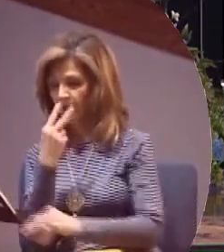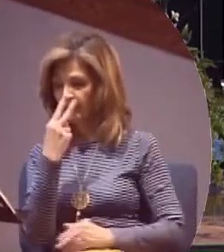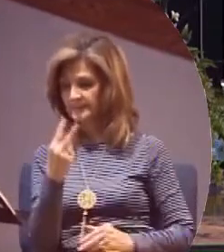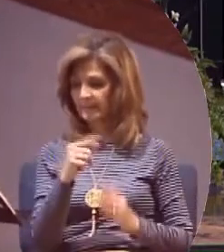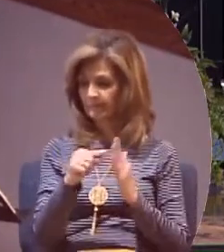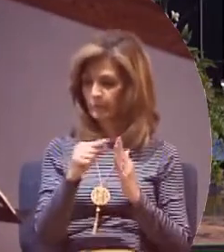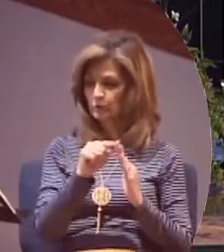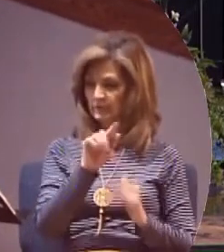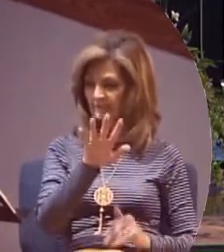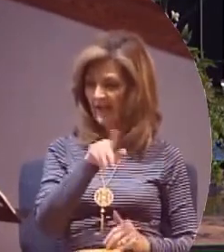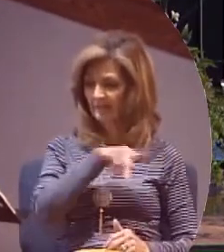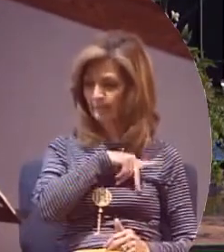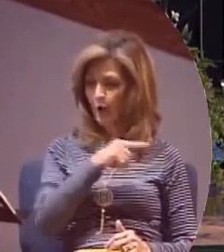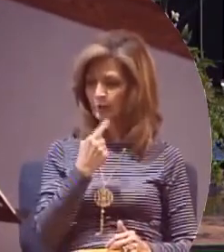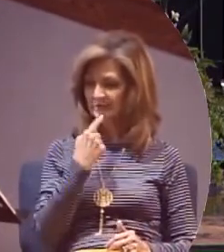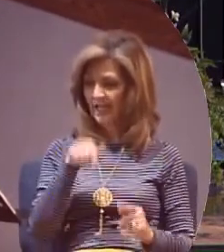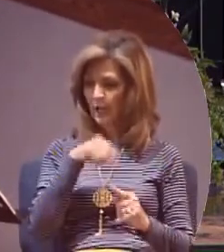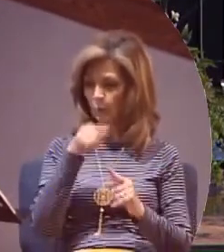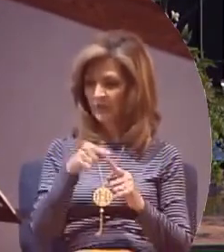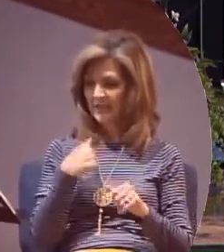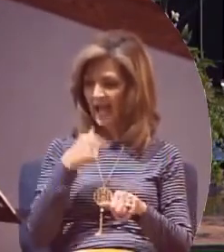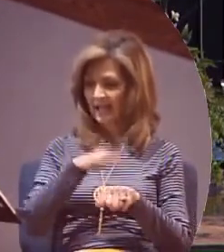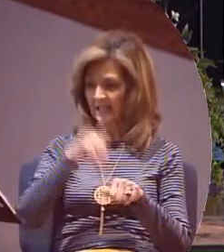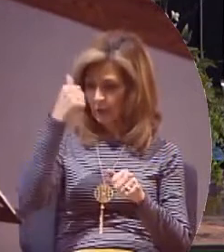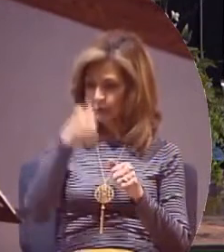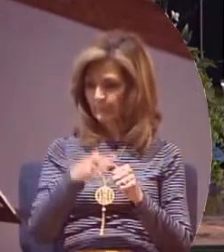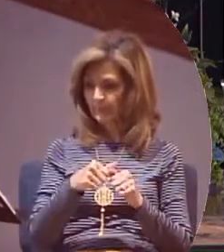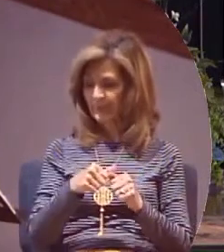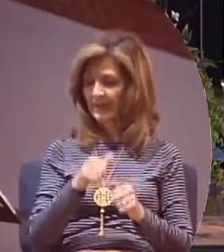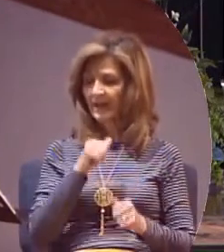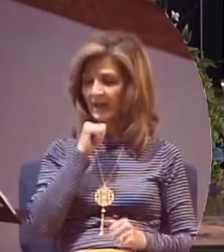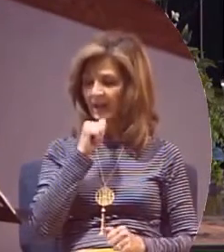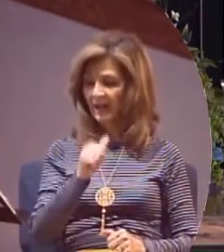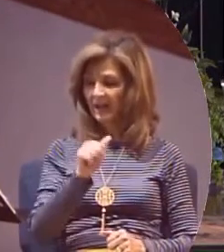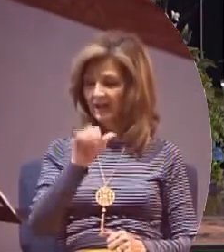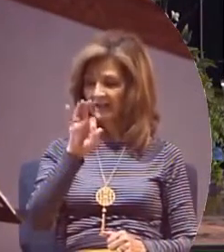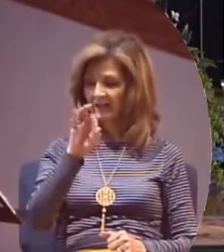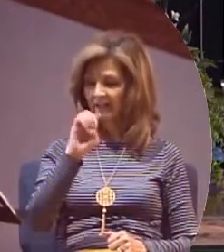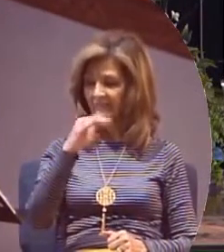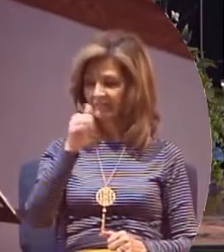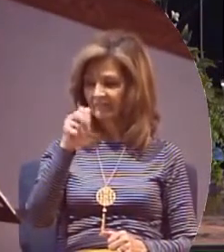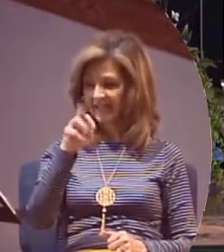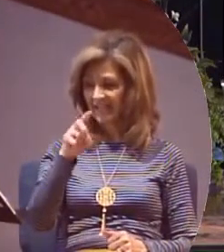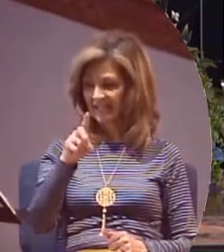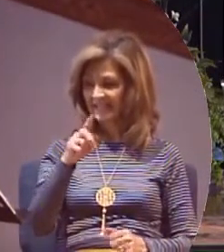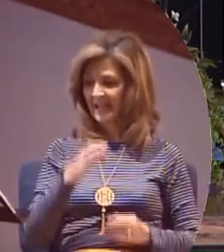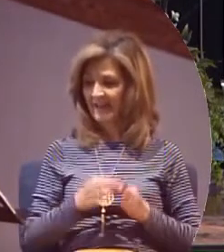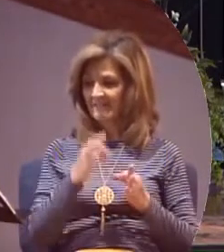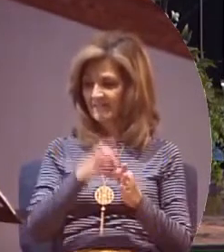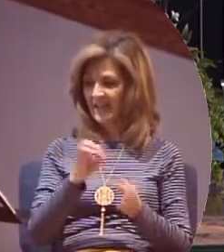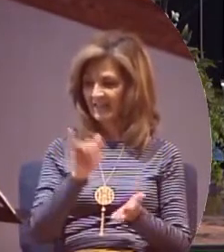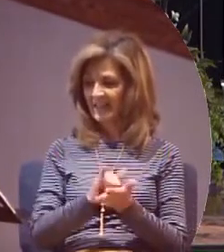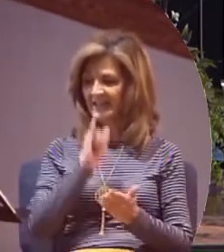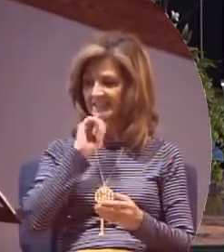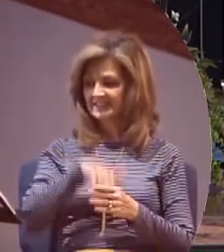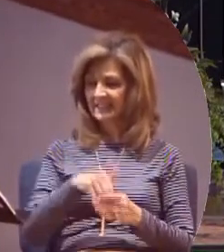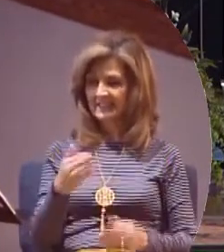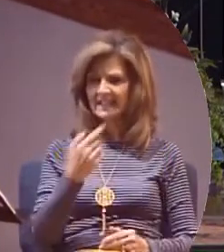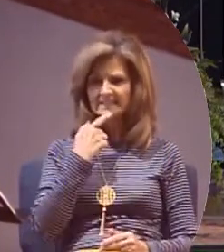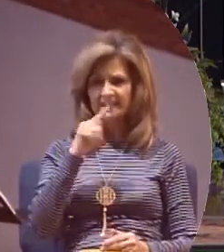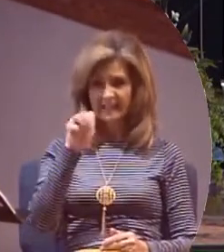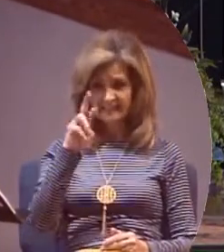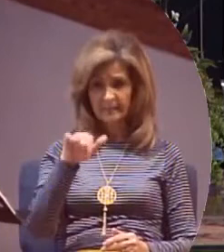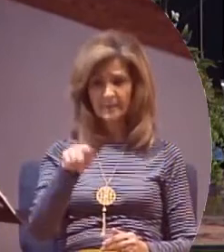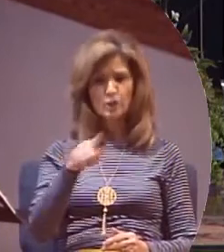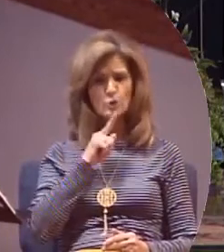number 5. Paul said this, when I call to remembrance the unfeigned faith that is in thee. In other words, Timothy, you're the